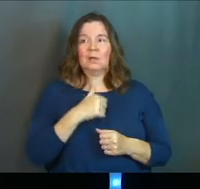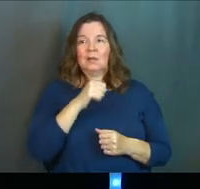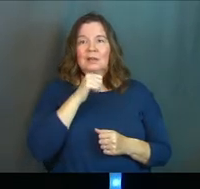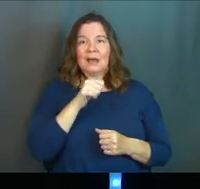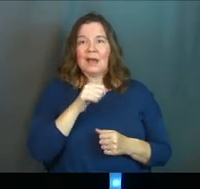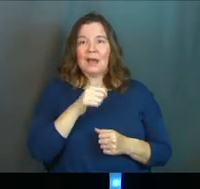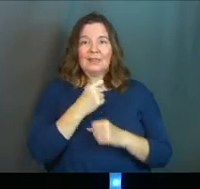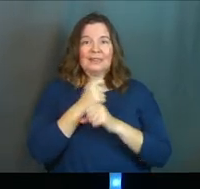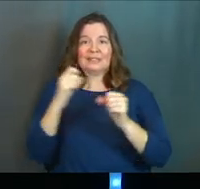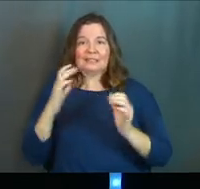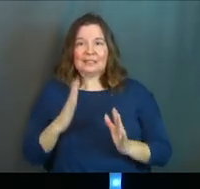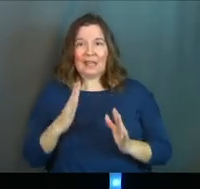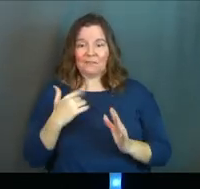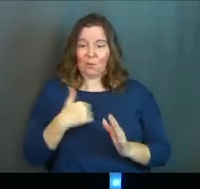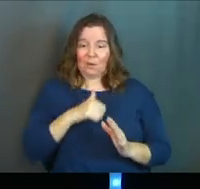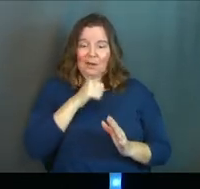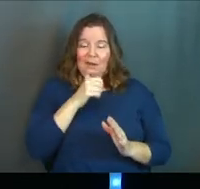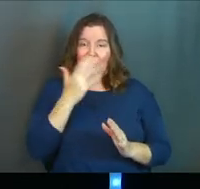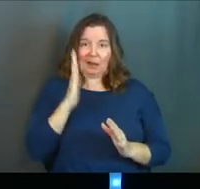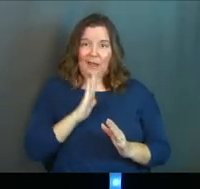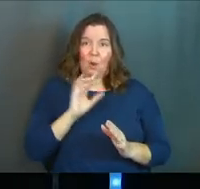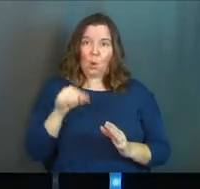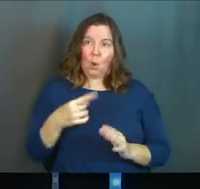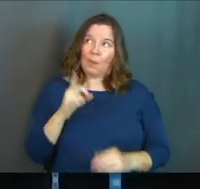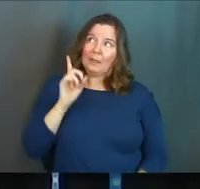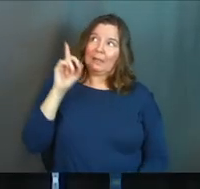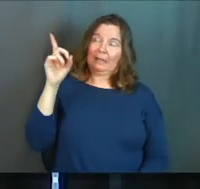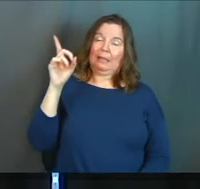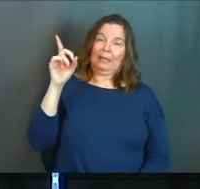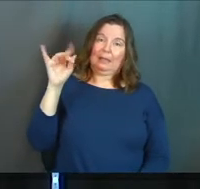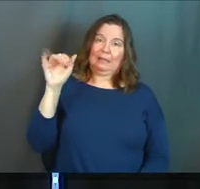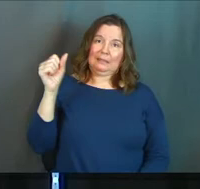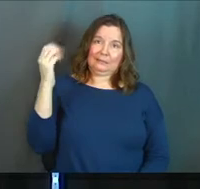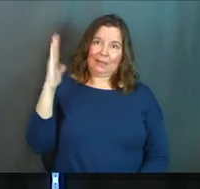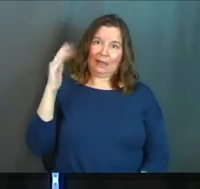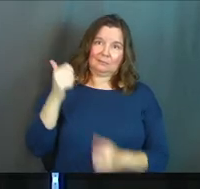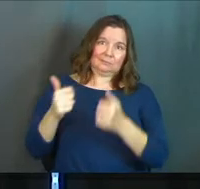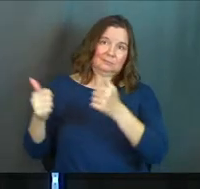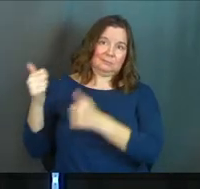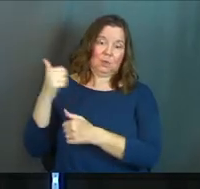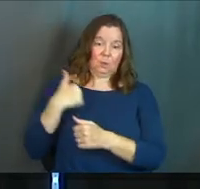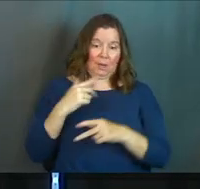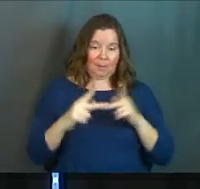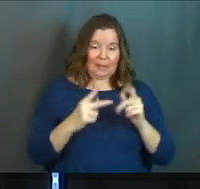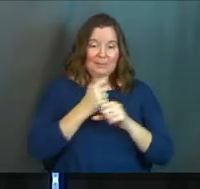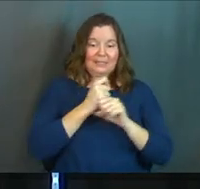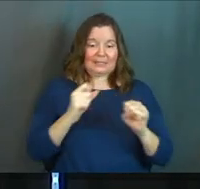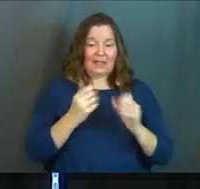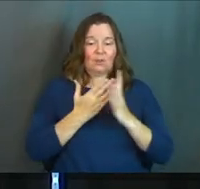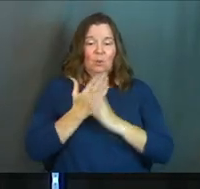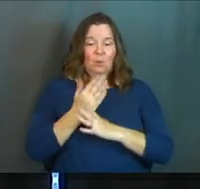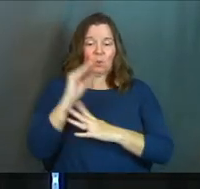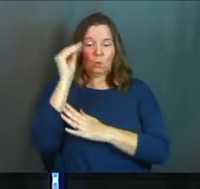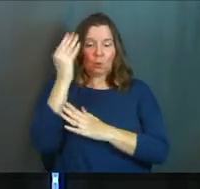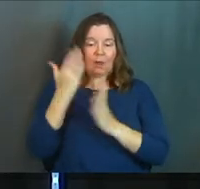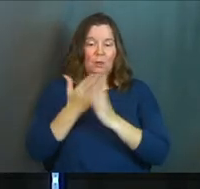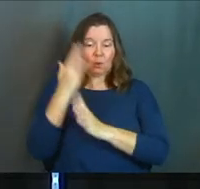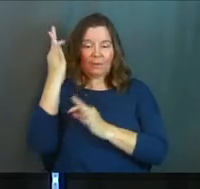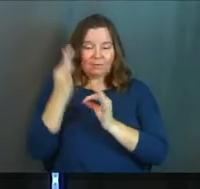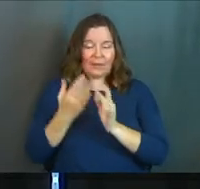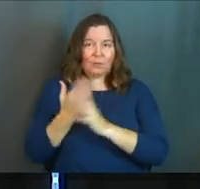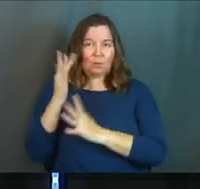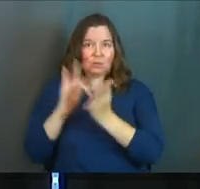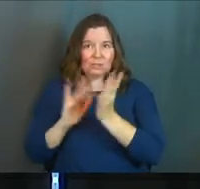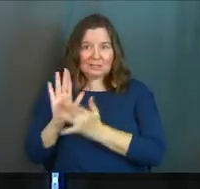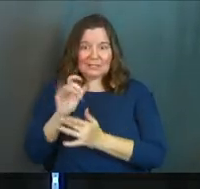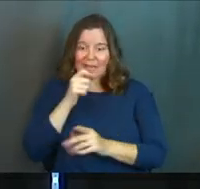not the Savior. We're not God. Only he is. We are a people saved by grace through faith, and this